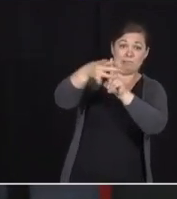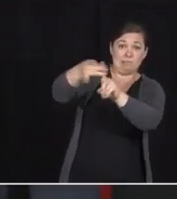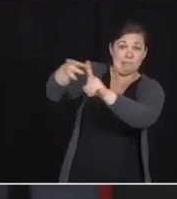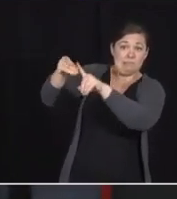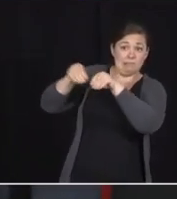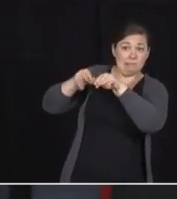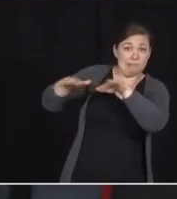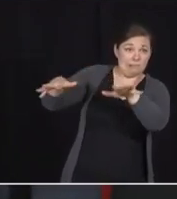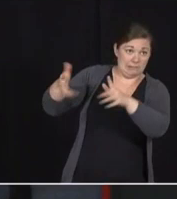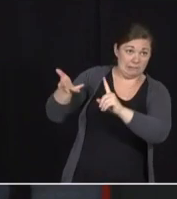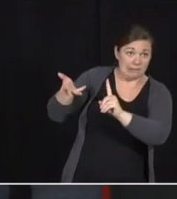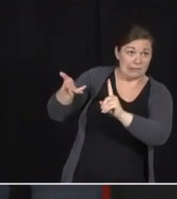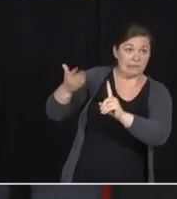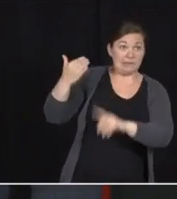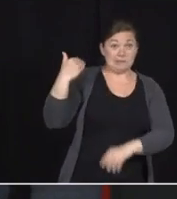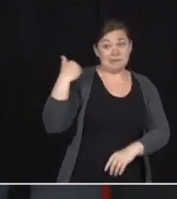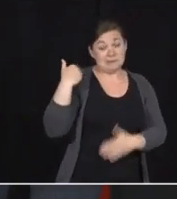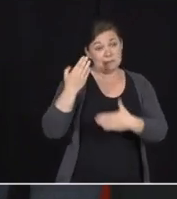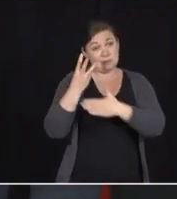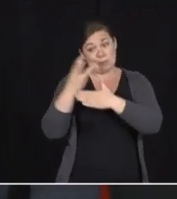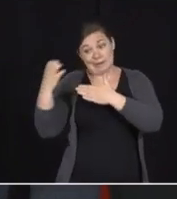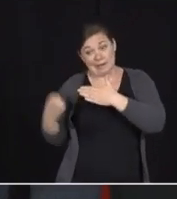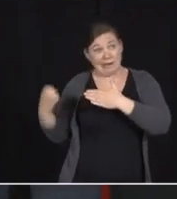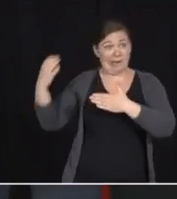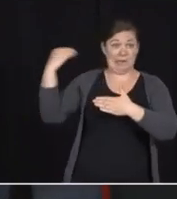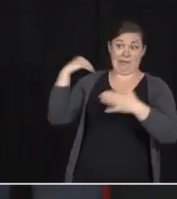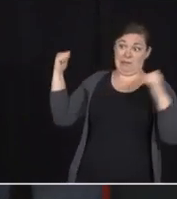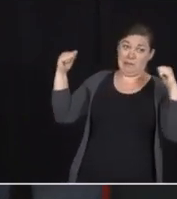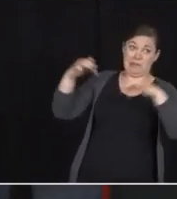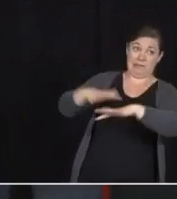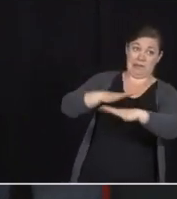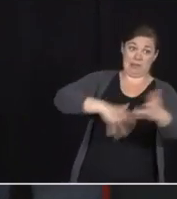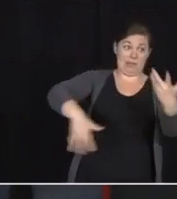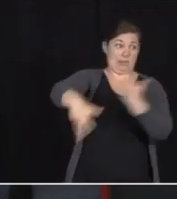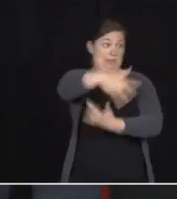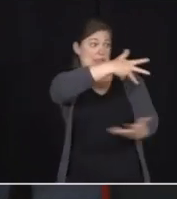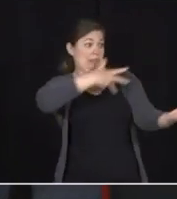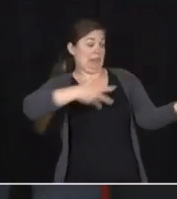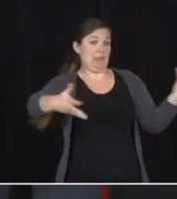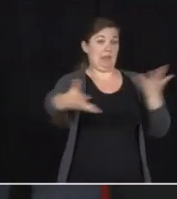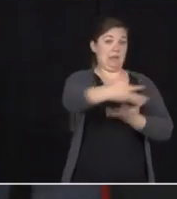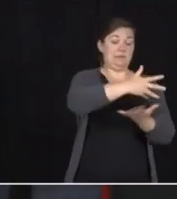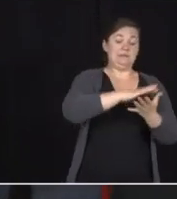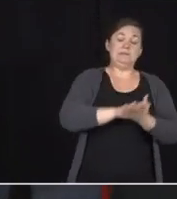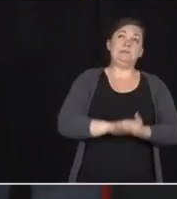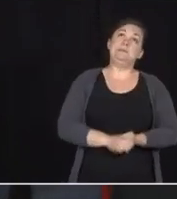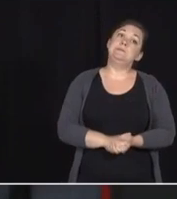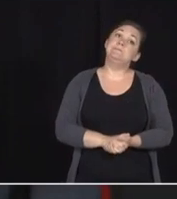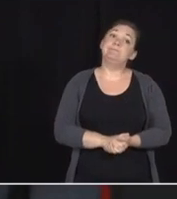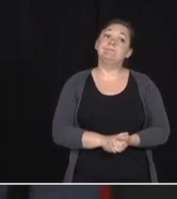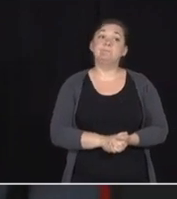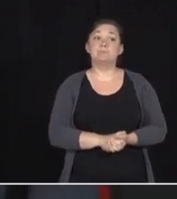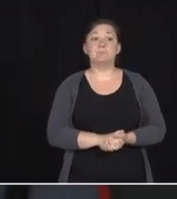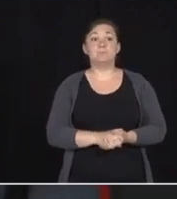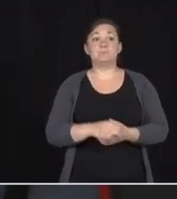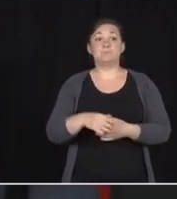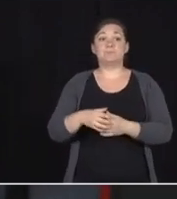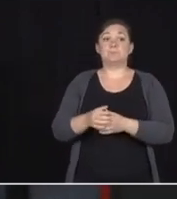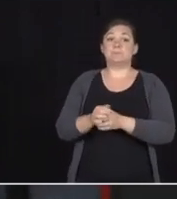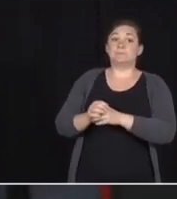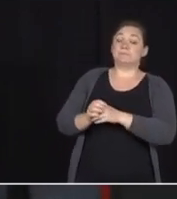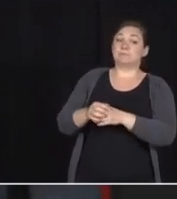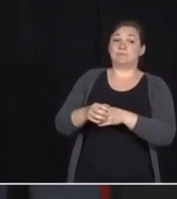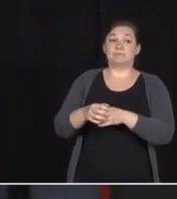over this past weekend with large groups of people coming together in Trinity Bellwoods and other parks, Dr. Williams is reluctant to move